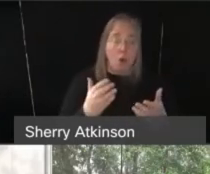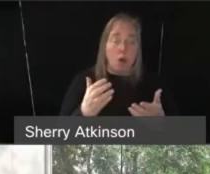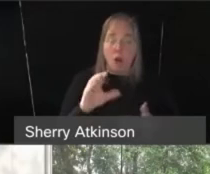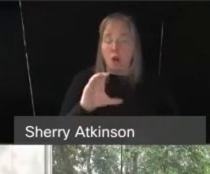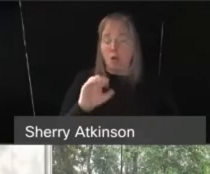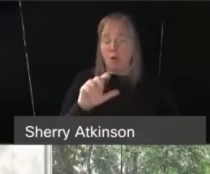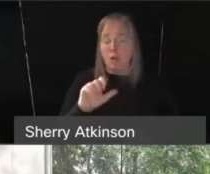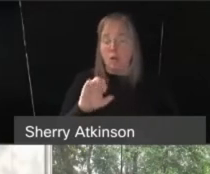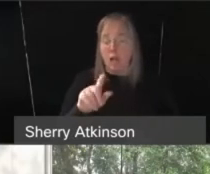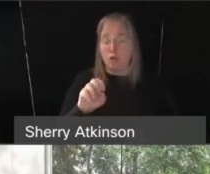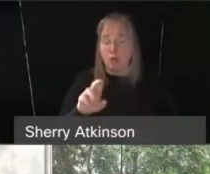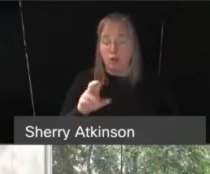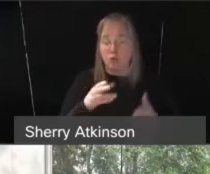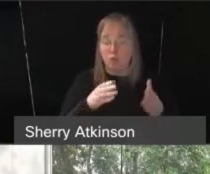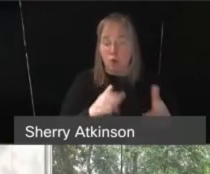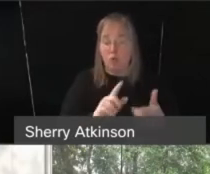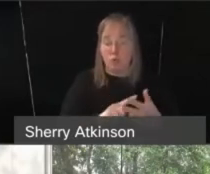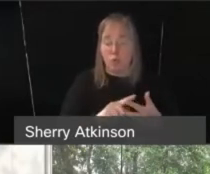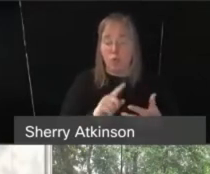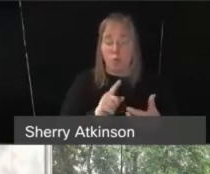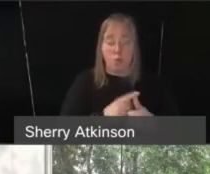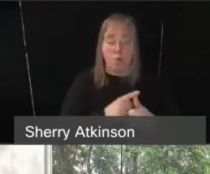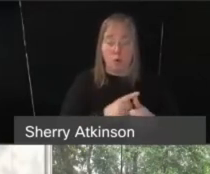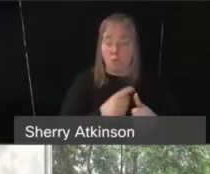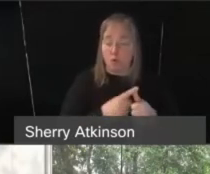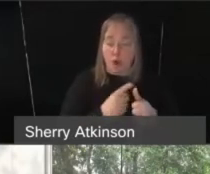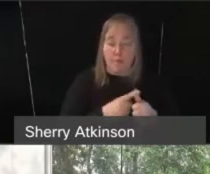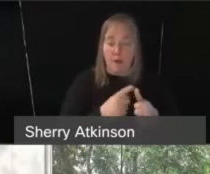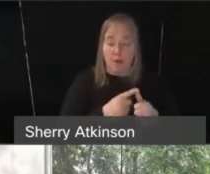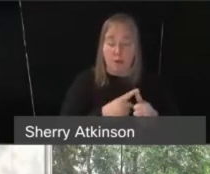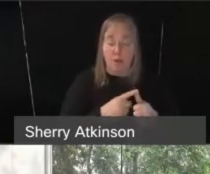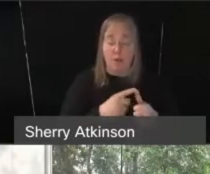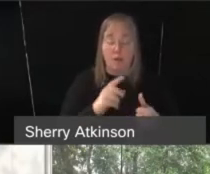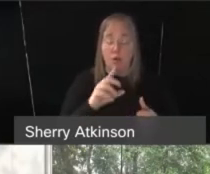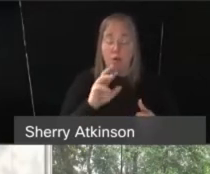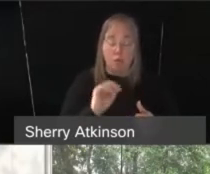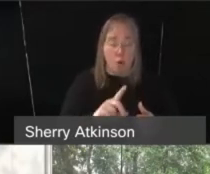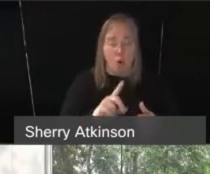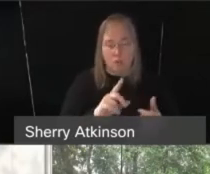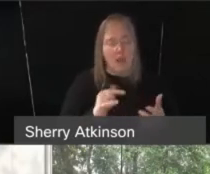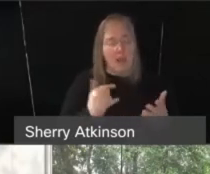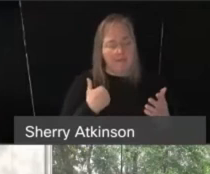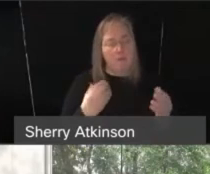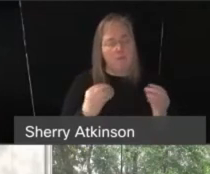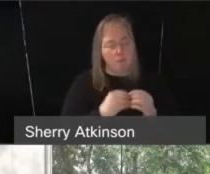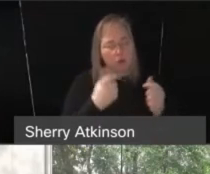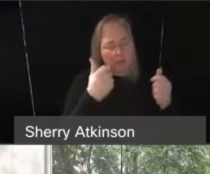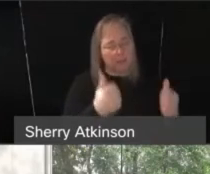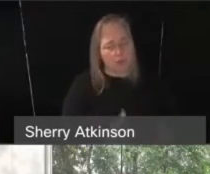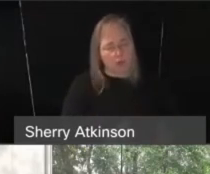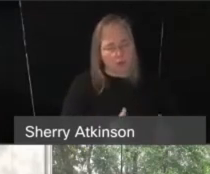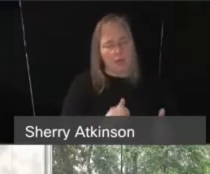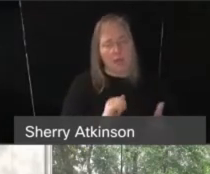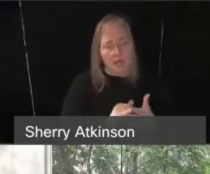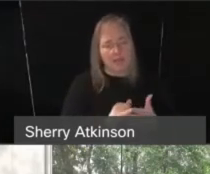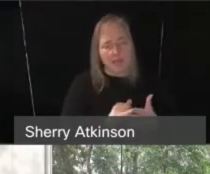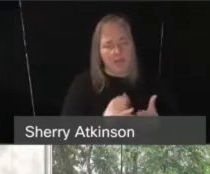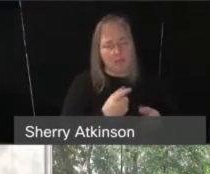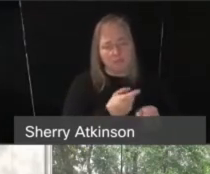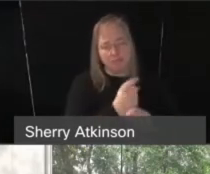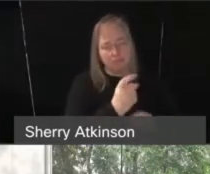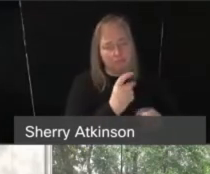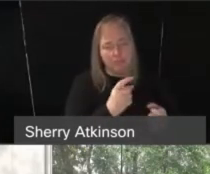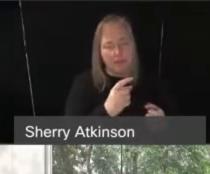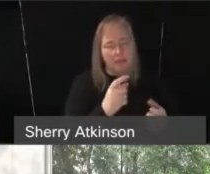may have larger truck traffic on them, and the deterioration on those roadways might be a lot faster than on some other